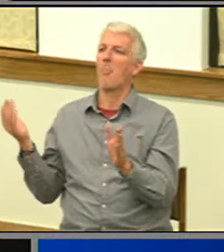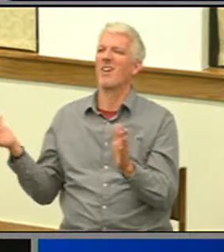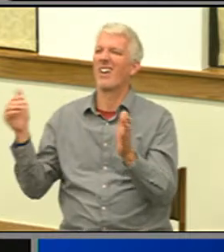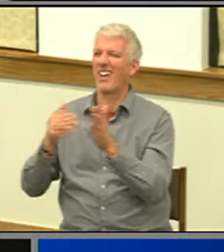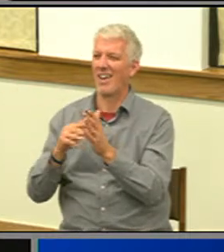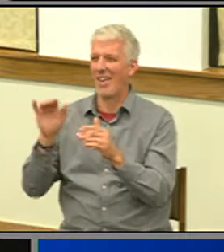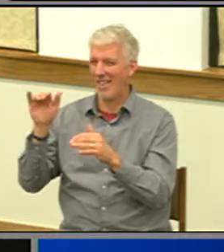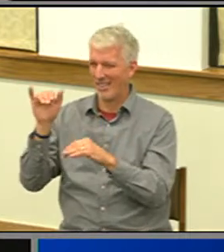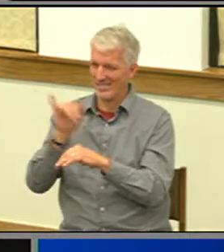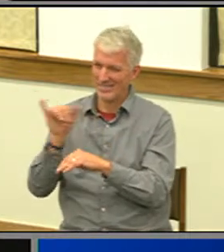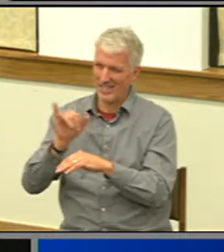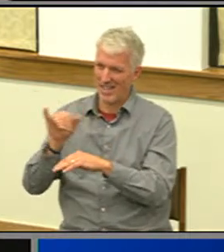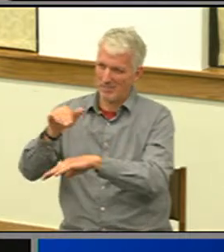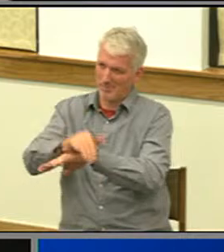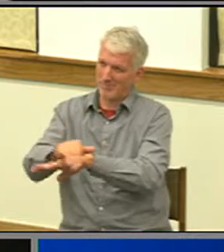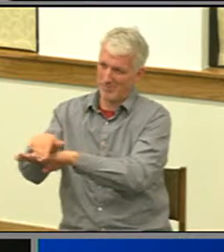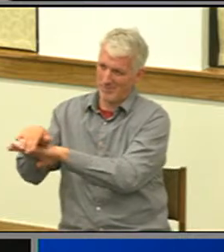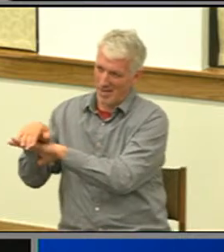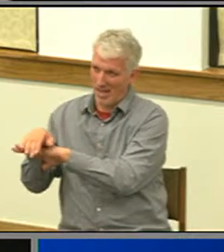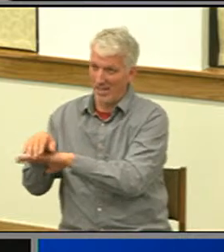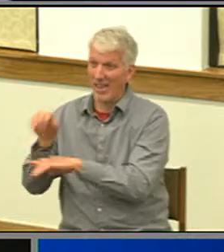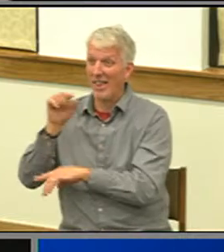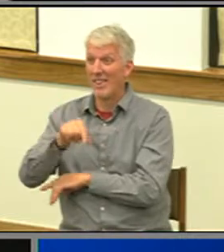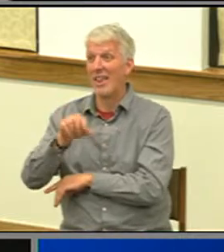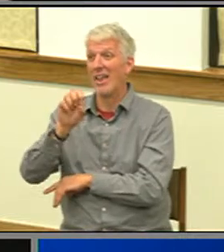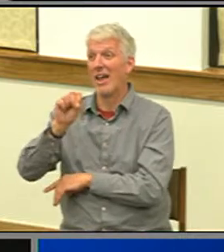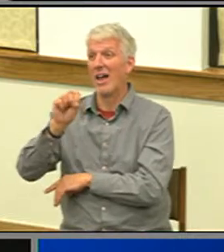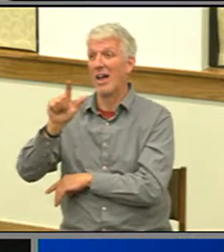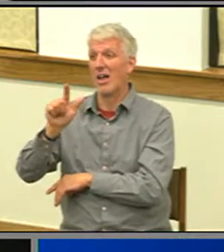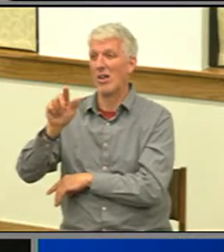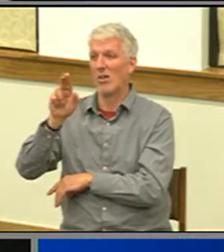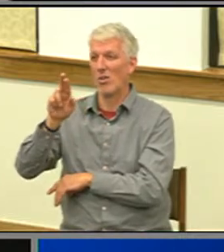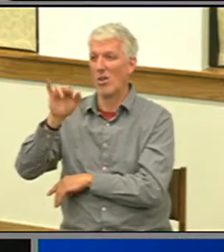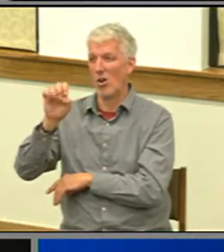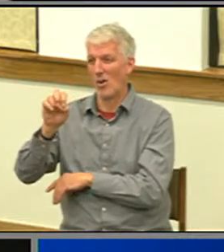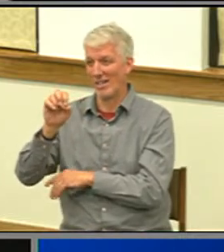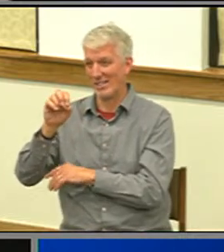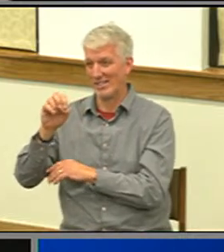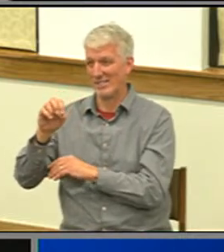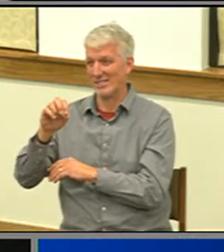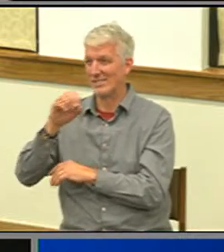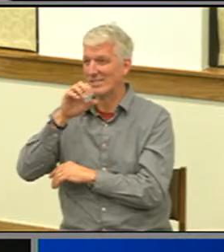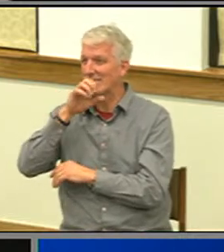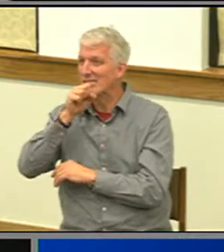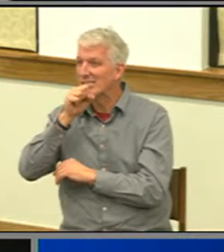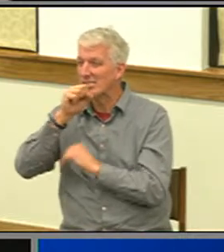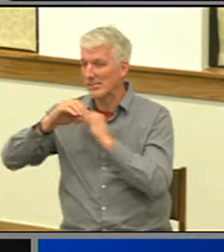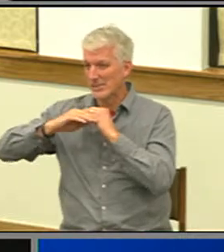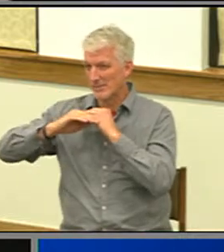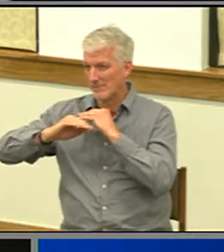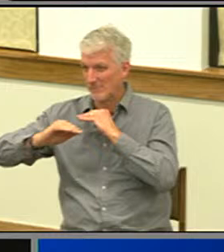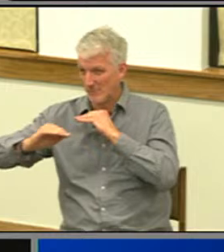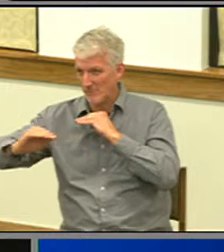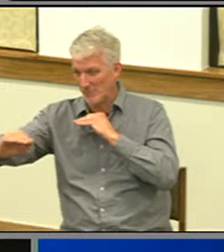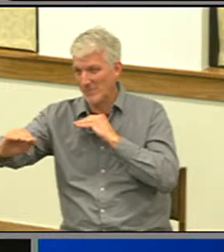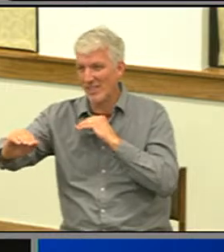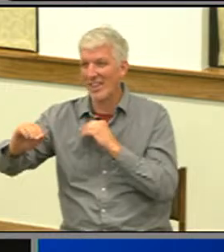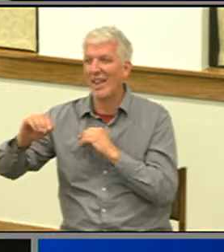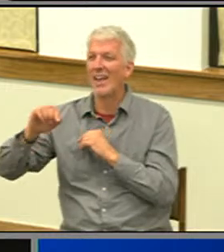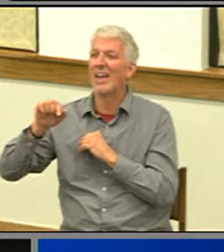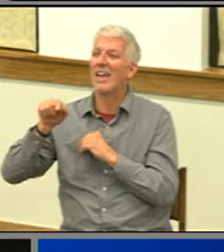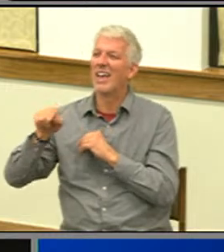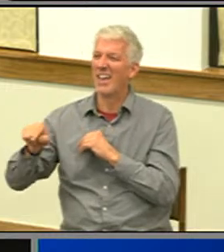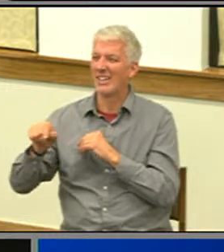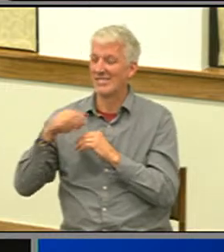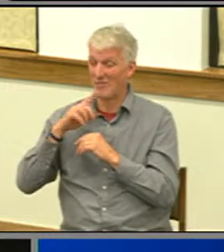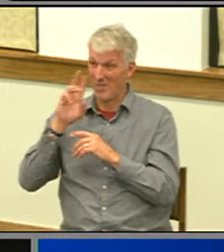the slurry seal applied. Slurry seal, if, barring any unforeseen situations, if slurry seal is applied